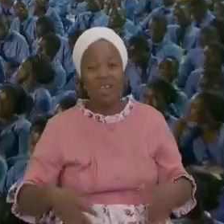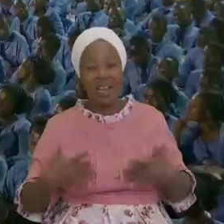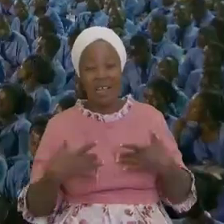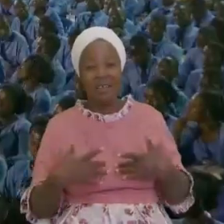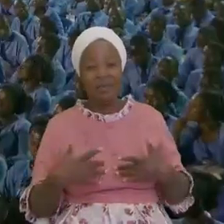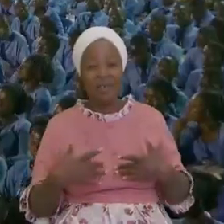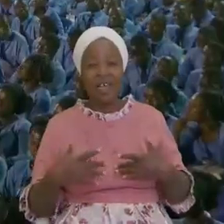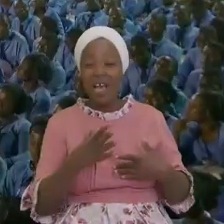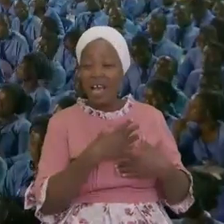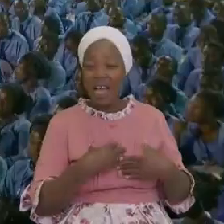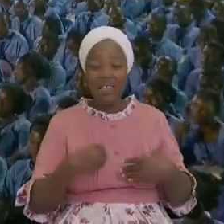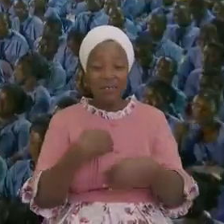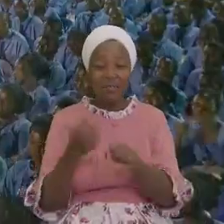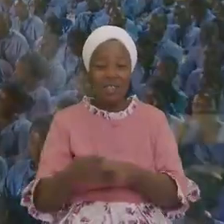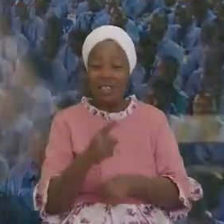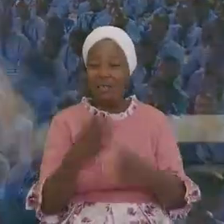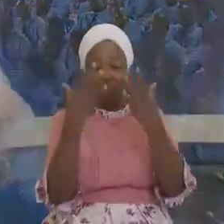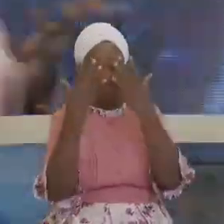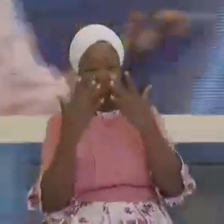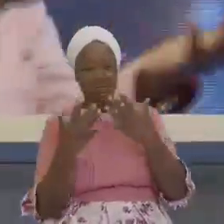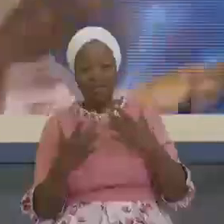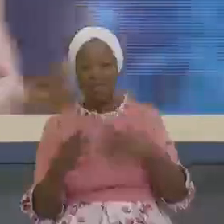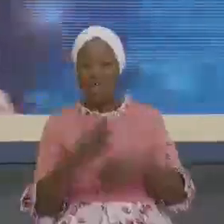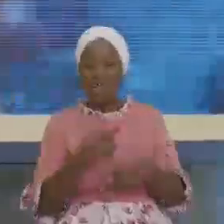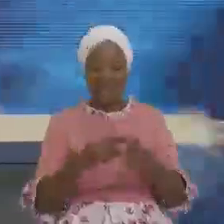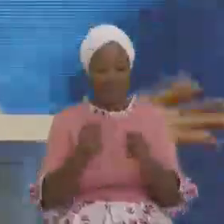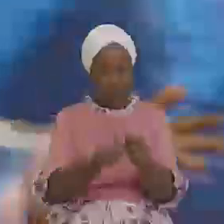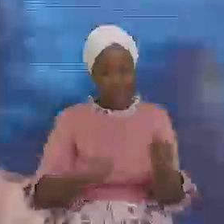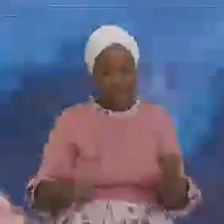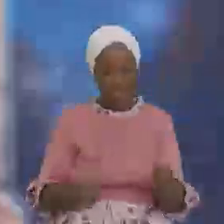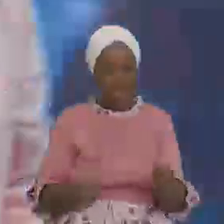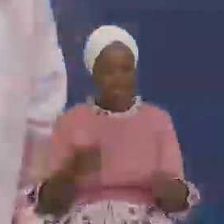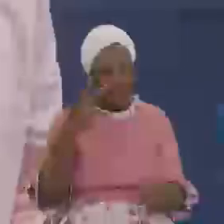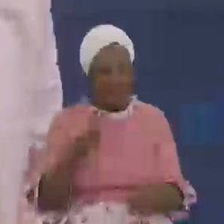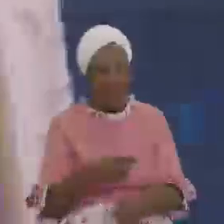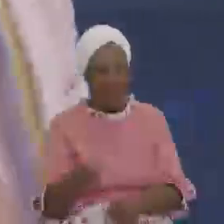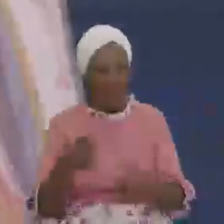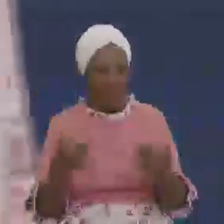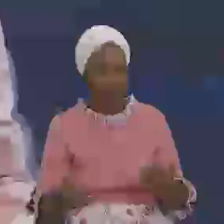aborts people's lives? Look at them, adultery,